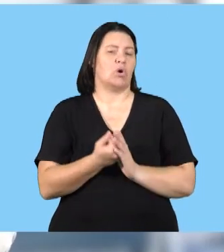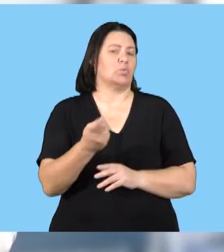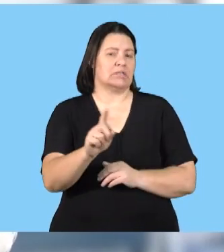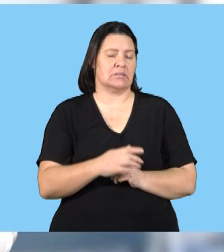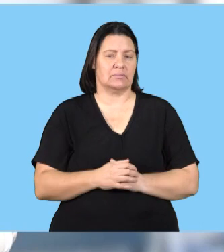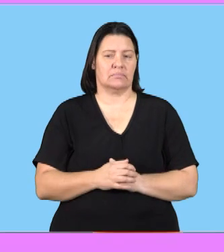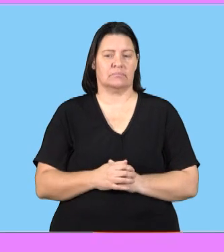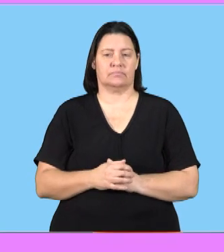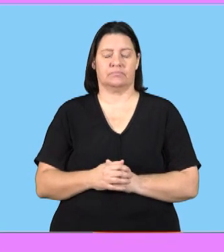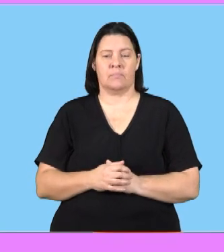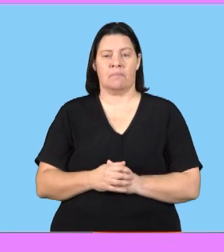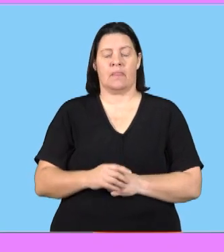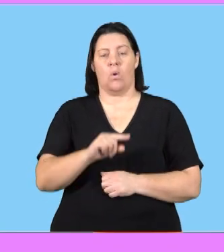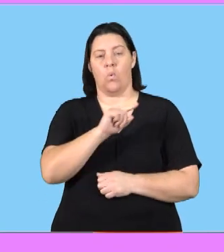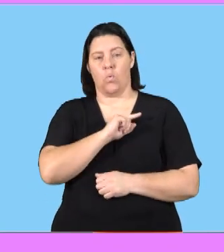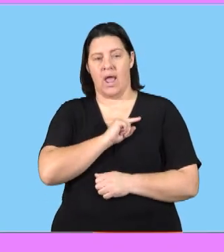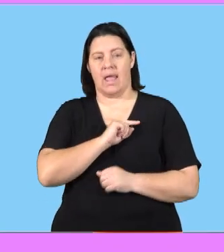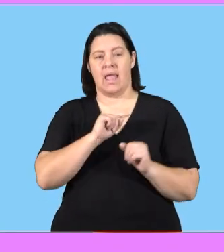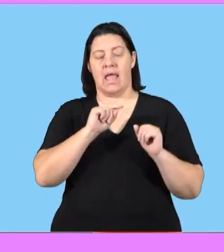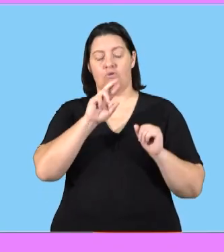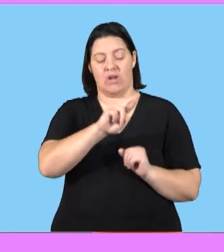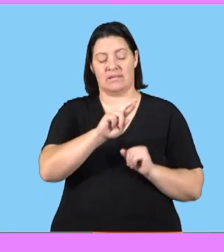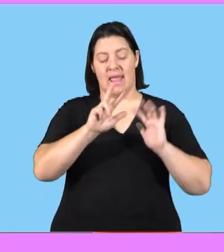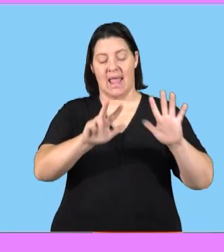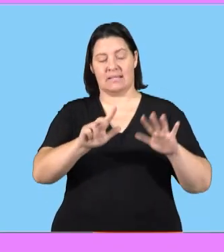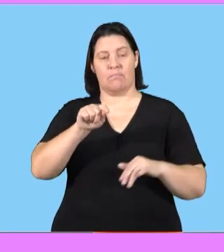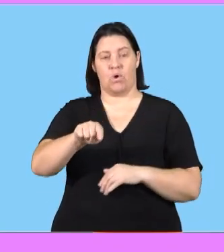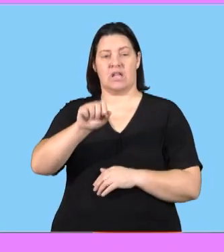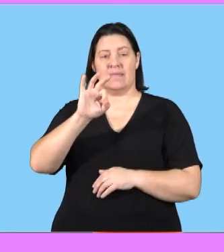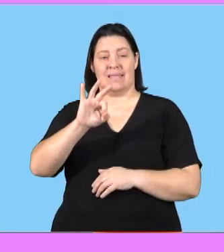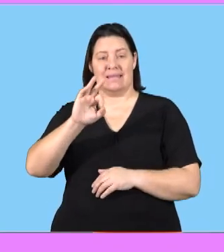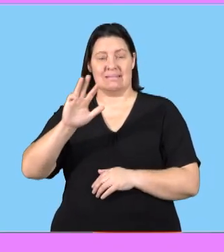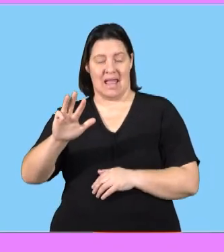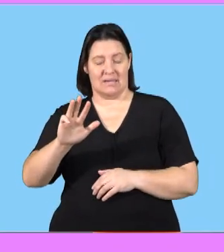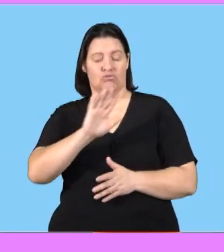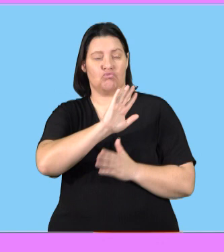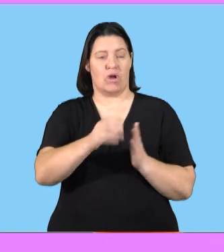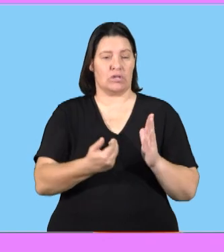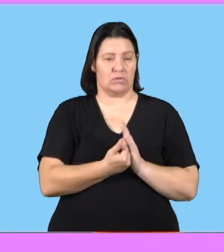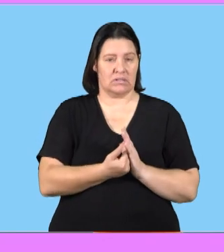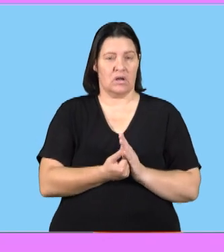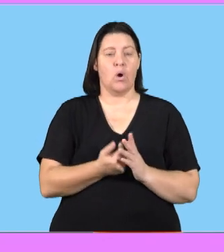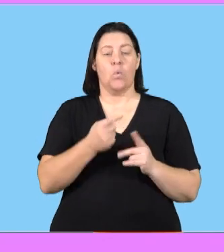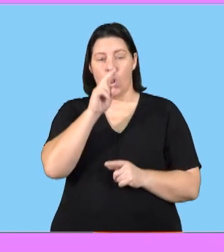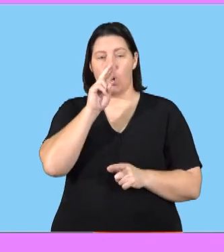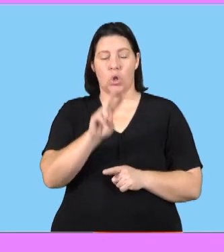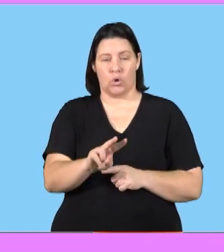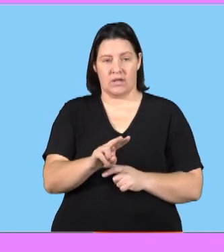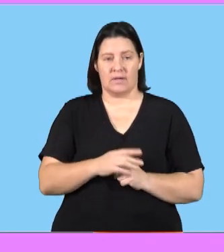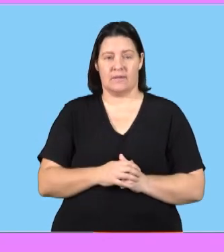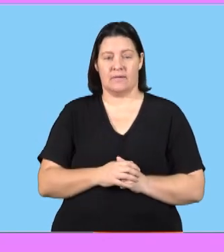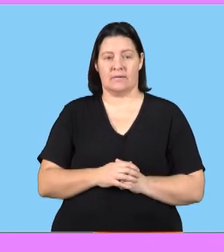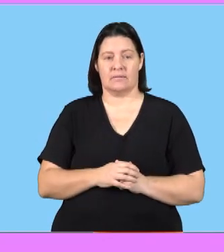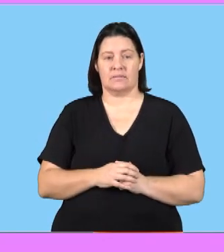off. Okay, now because we have 8 Rand 39, we are saying to round it off, we are going to look